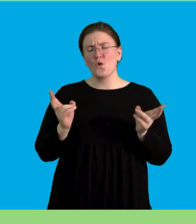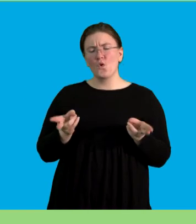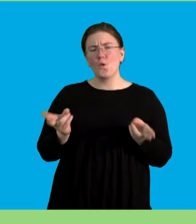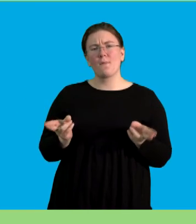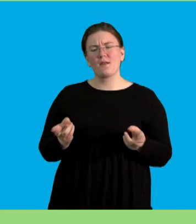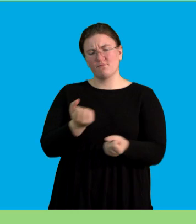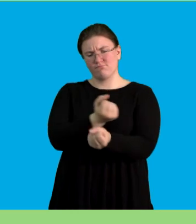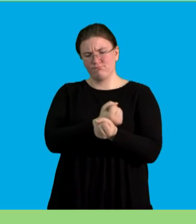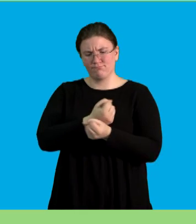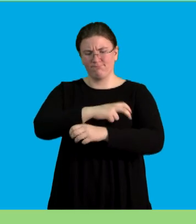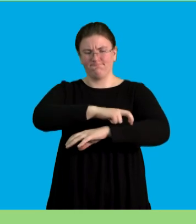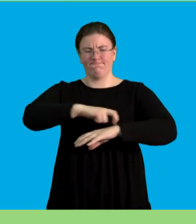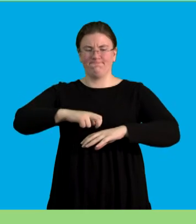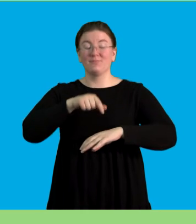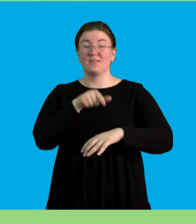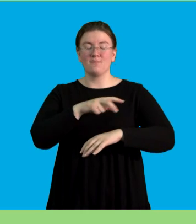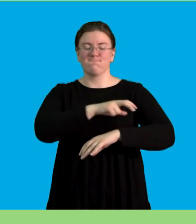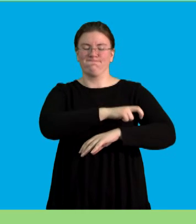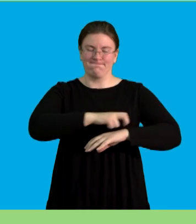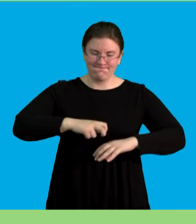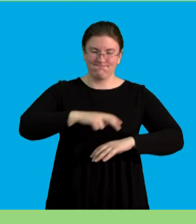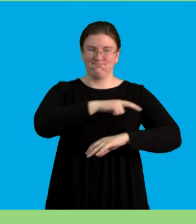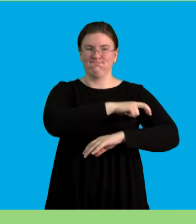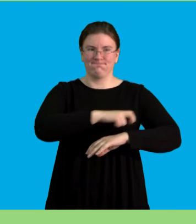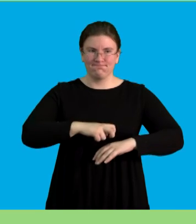Usually with tractors, if they continue,